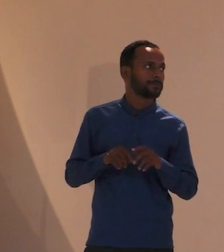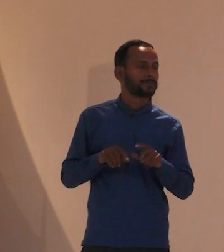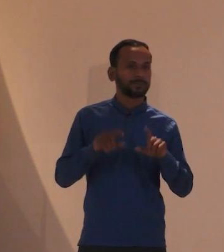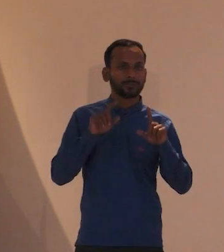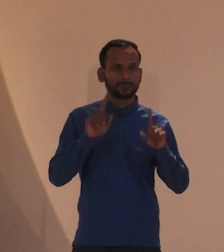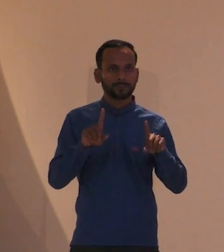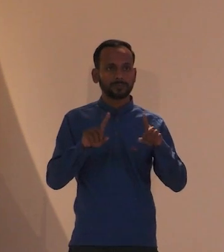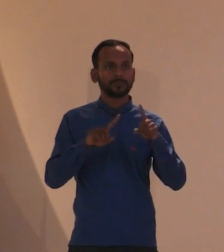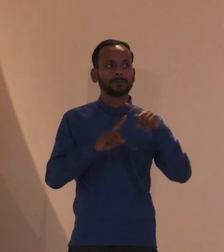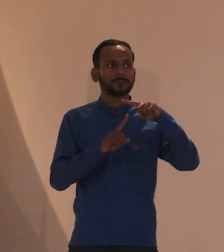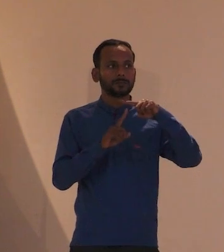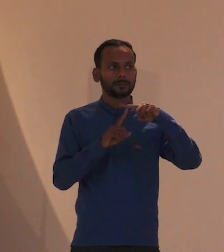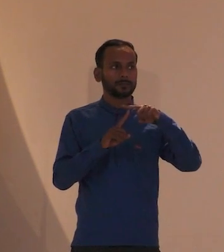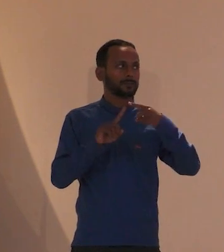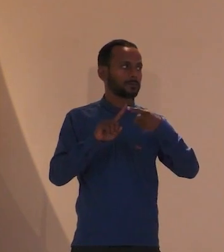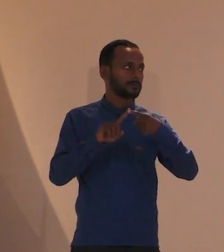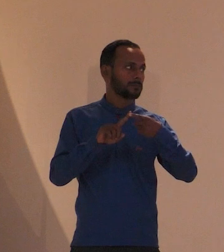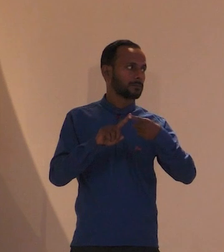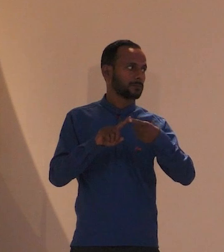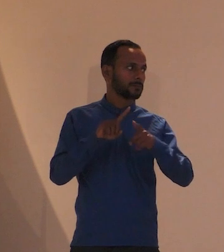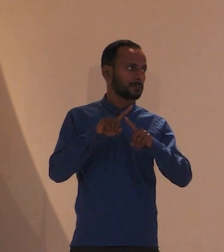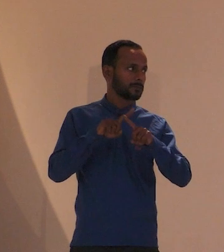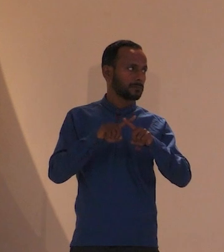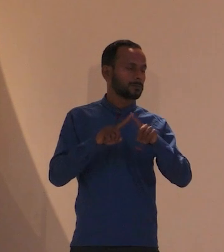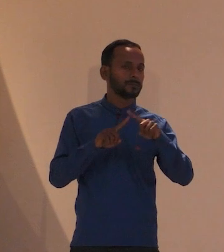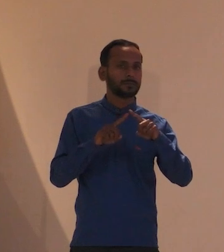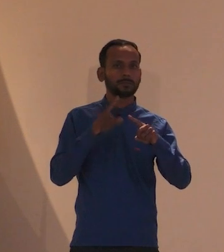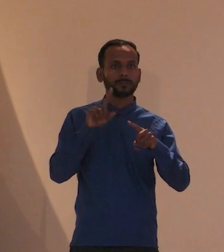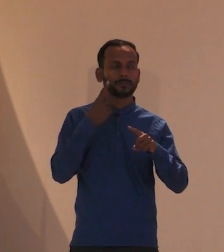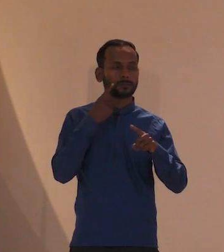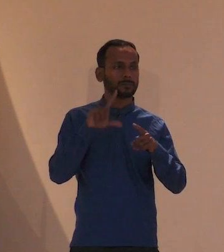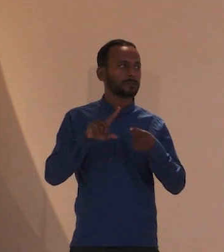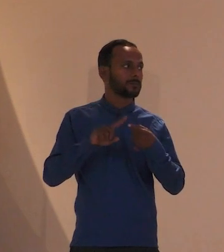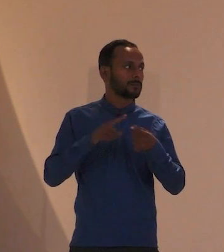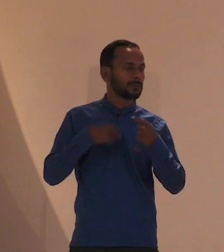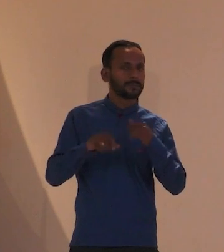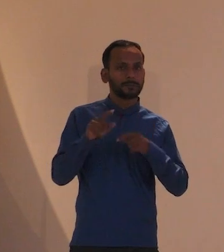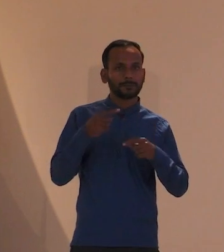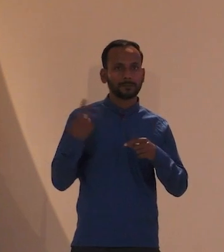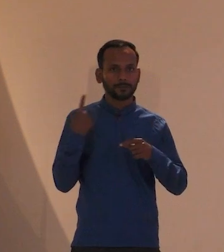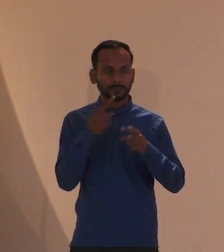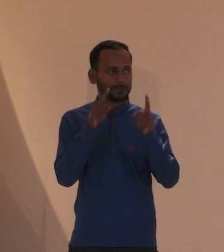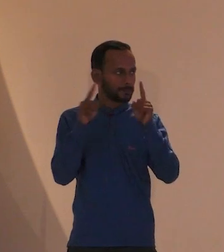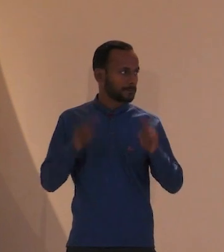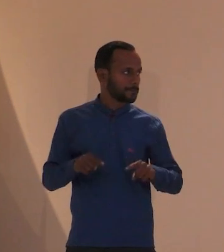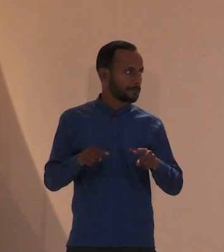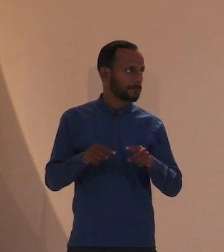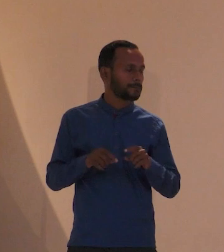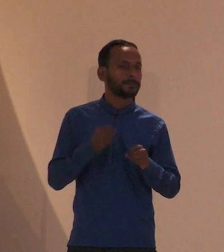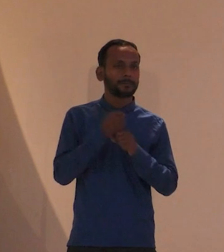Textiles. If I go into the churches of Goa today, very few of the churches will have